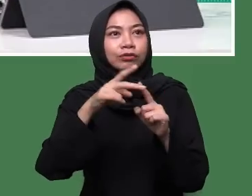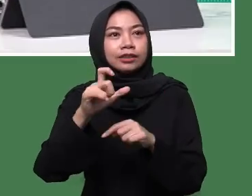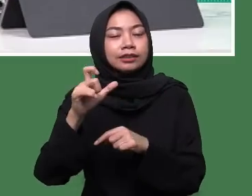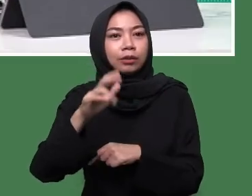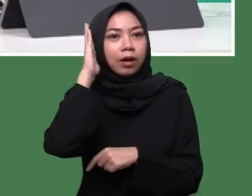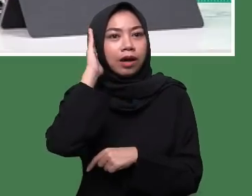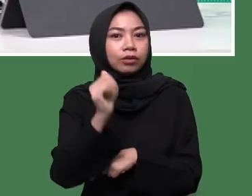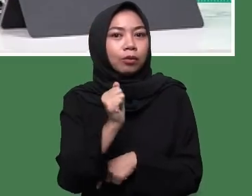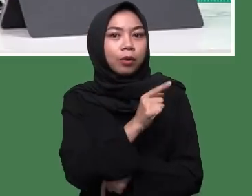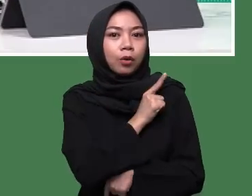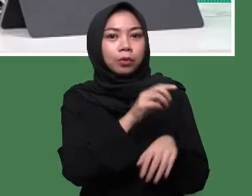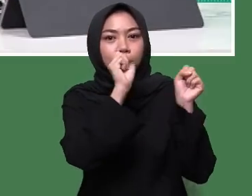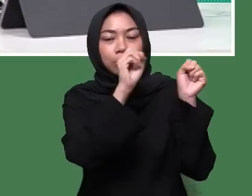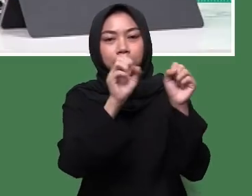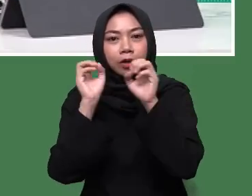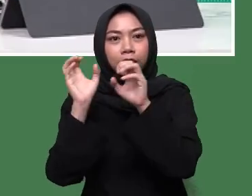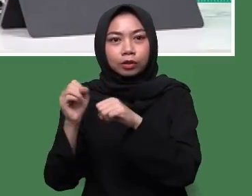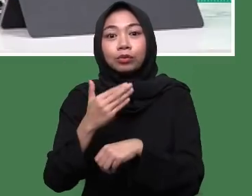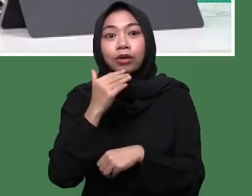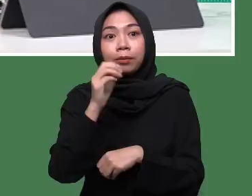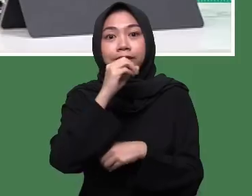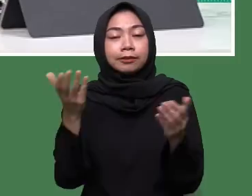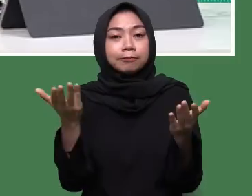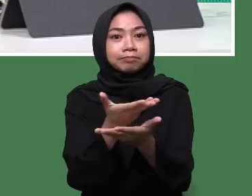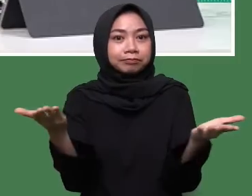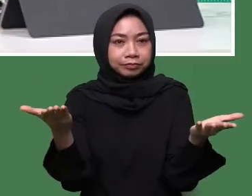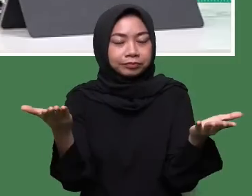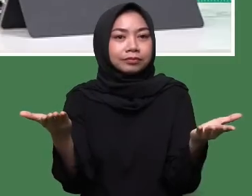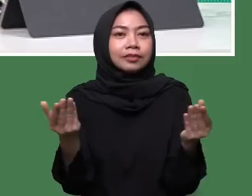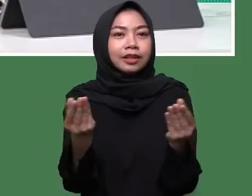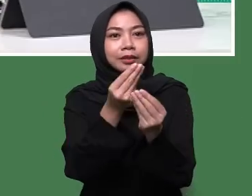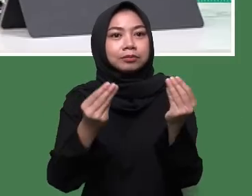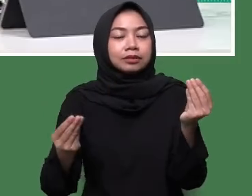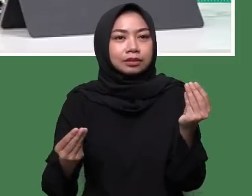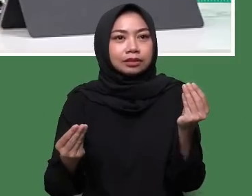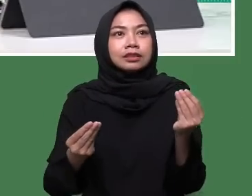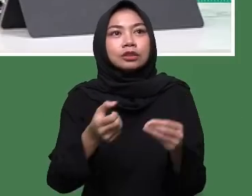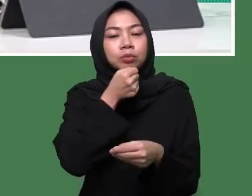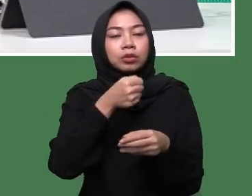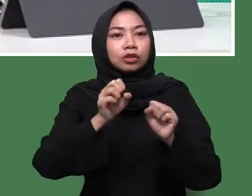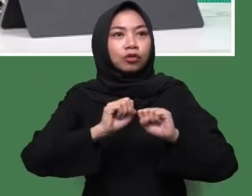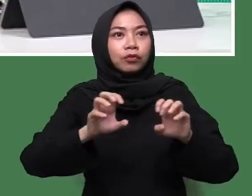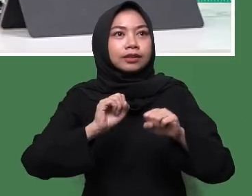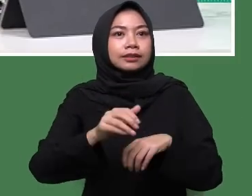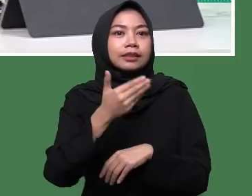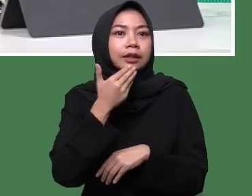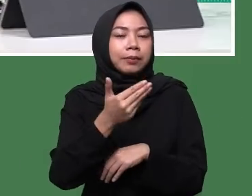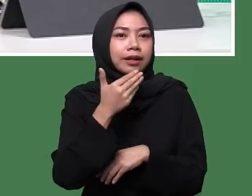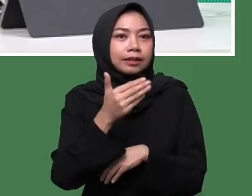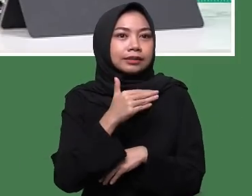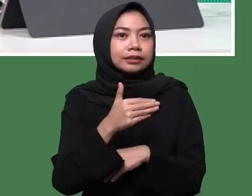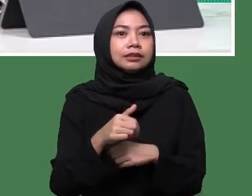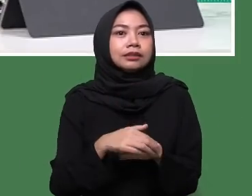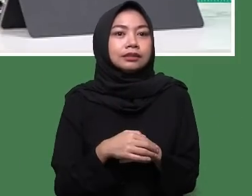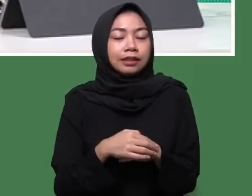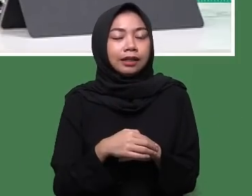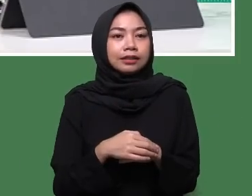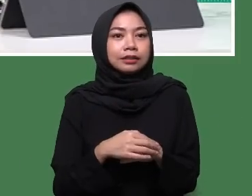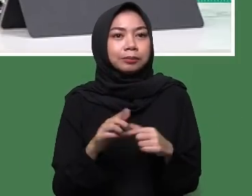Assalamualaikum warahmatullahi wabarakatuh. Good afternoon to all members of the press, and thank you for coming to today's